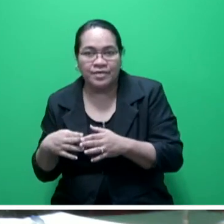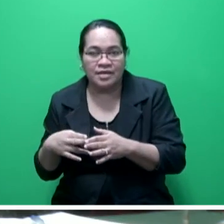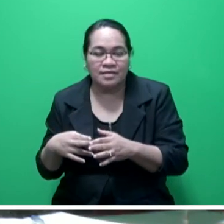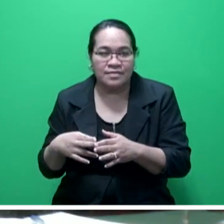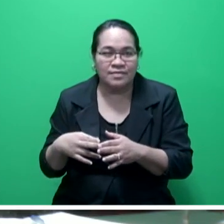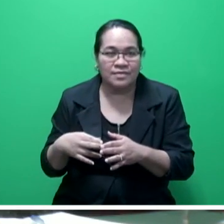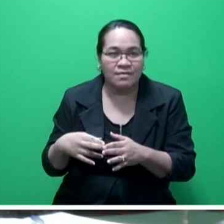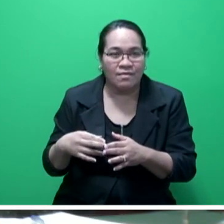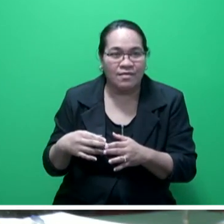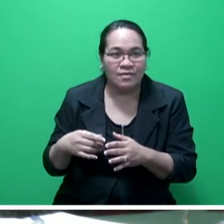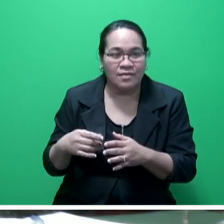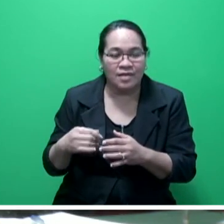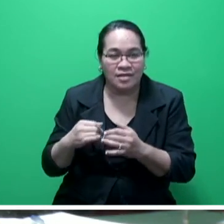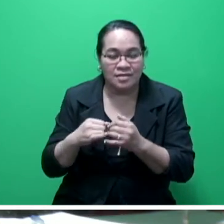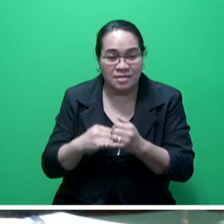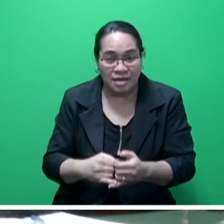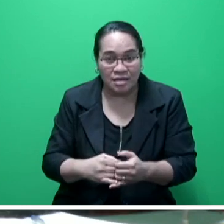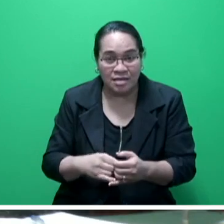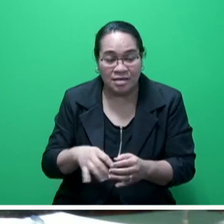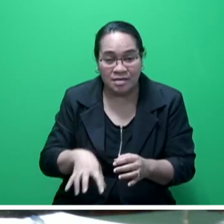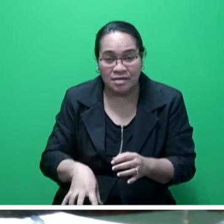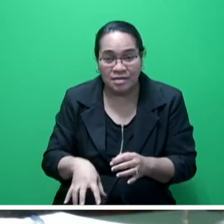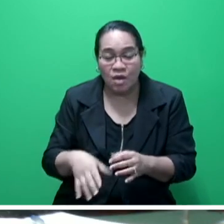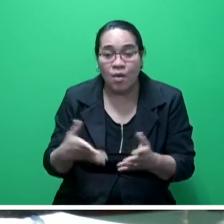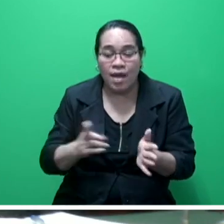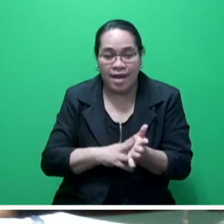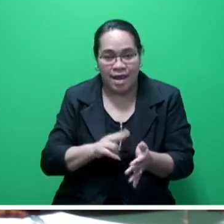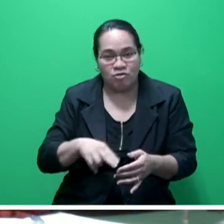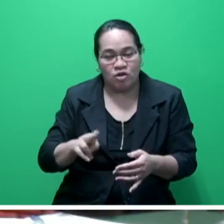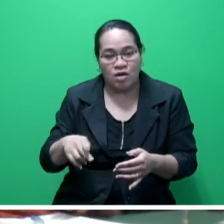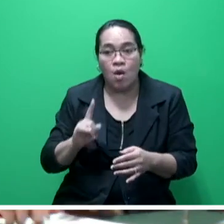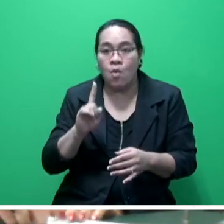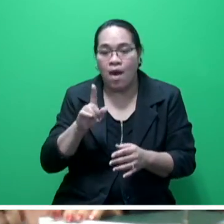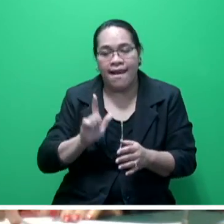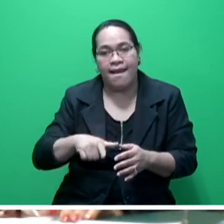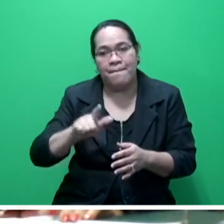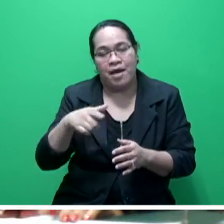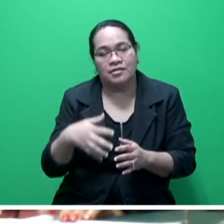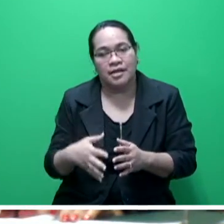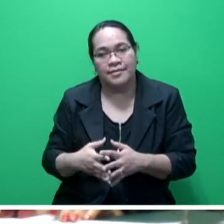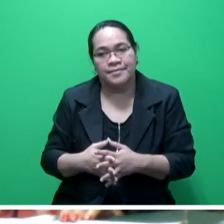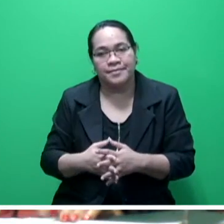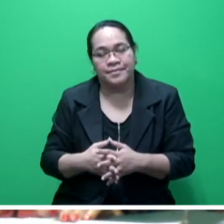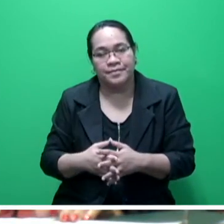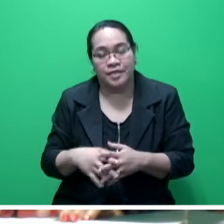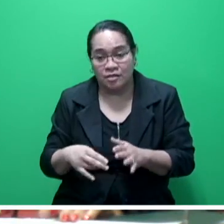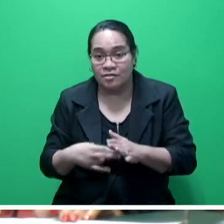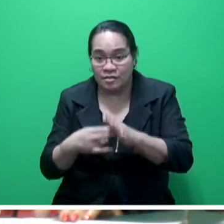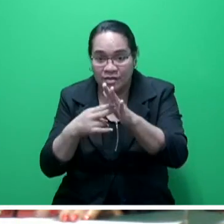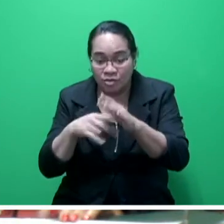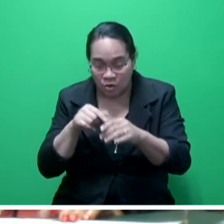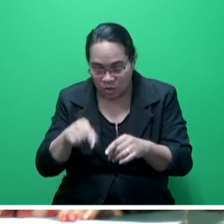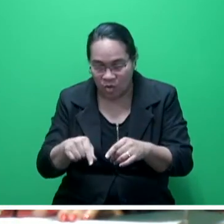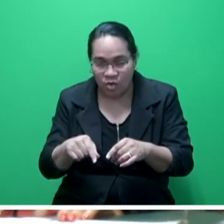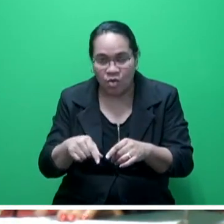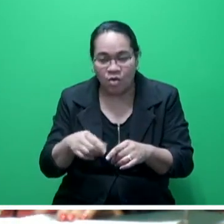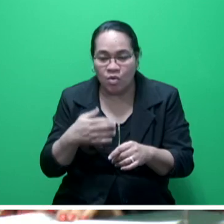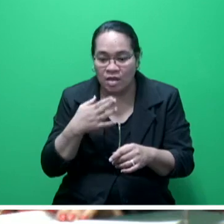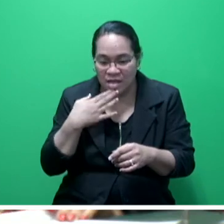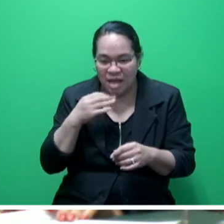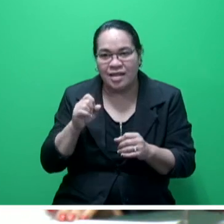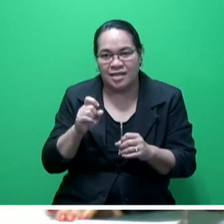our Lubu depot at Nosori, and one in Lambasa. Mr. Speaker, I want to take this occasion to thank